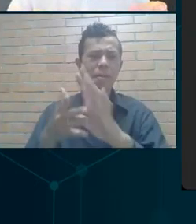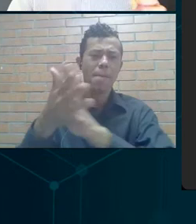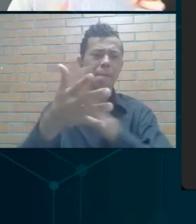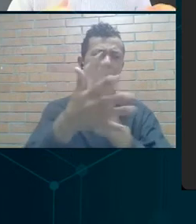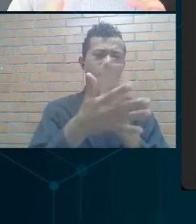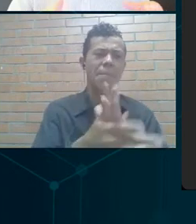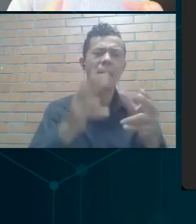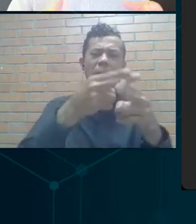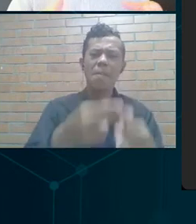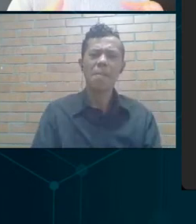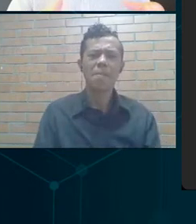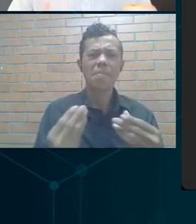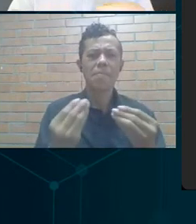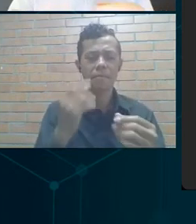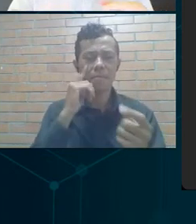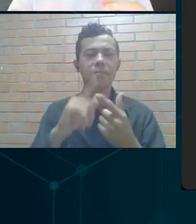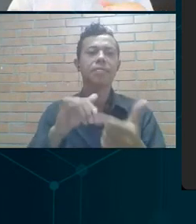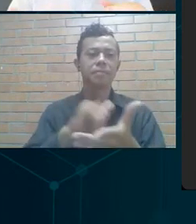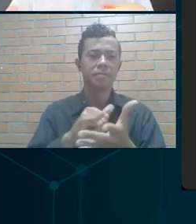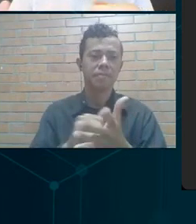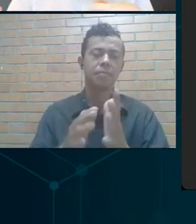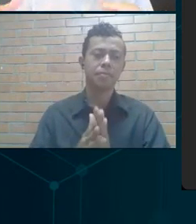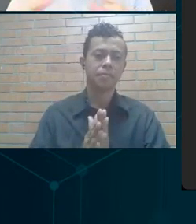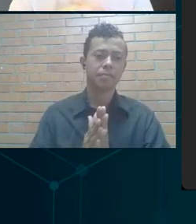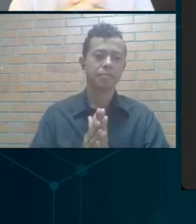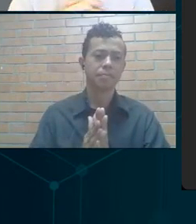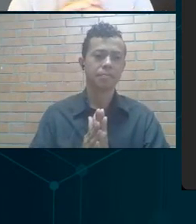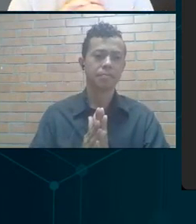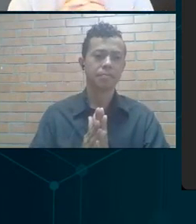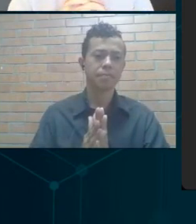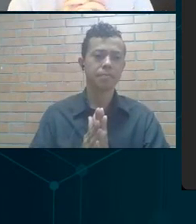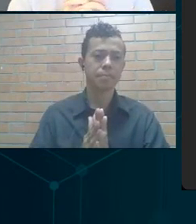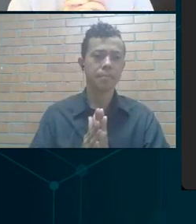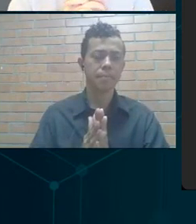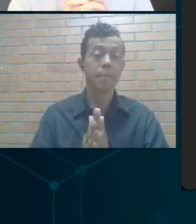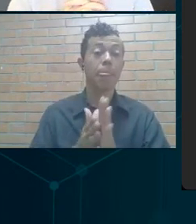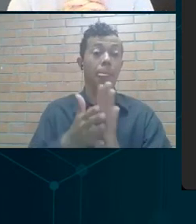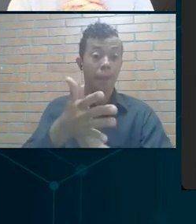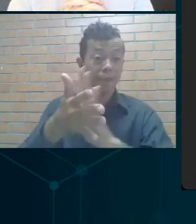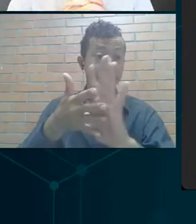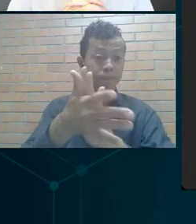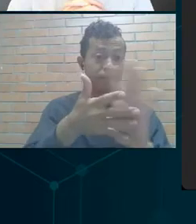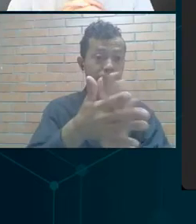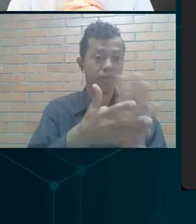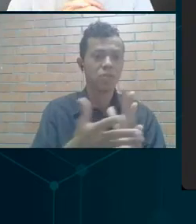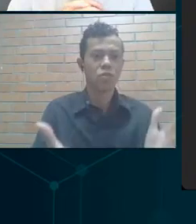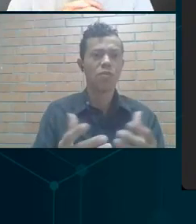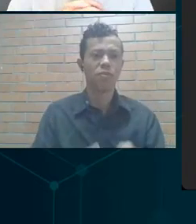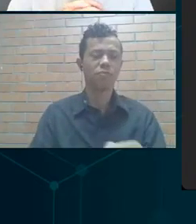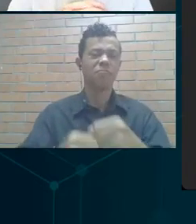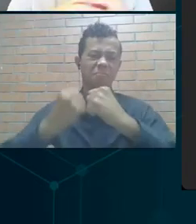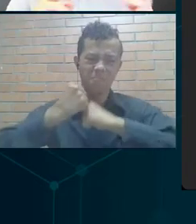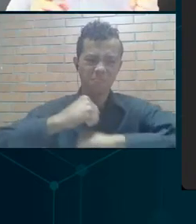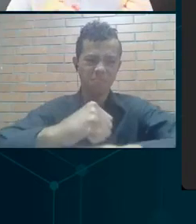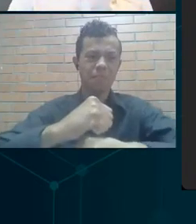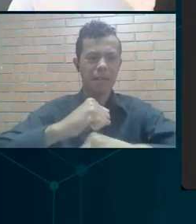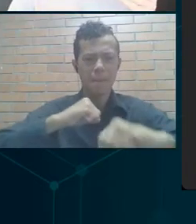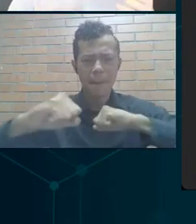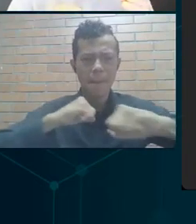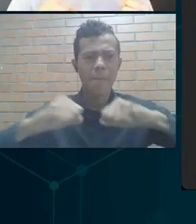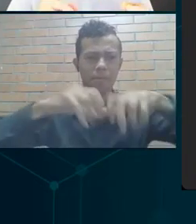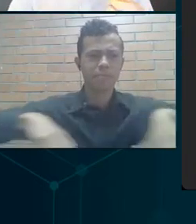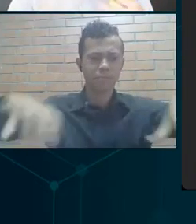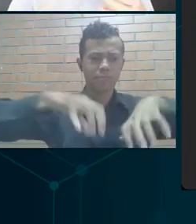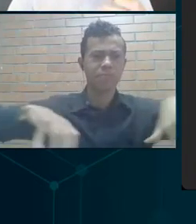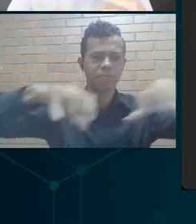that we are pretty applied and we work with industry quite regularly. So, we work both